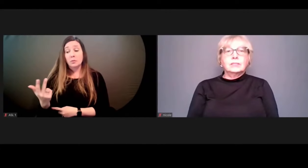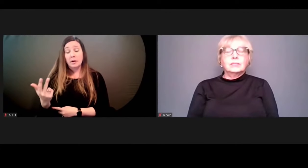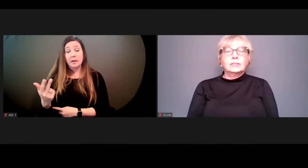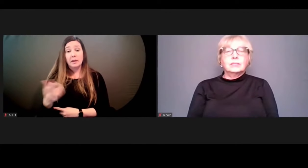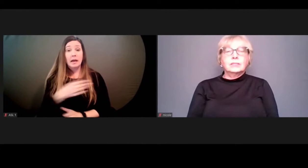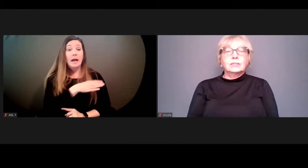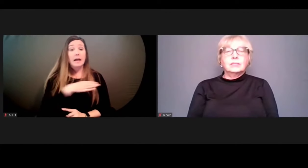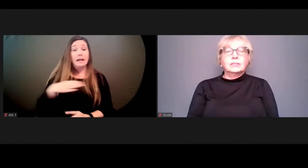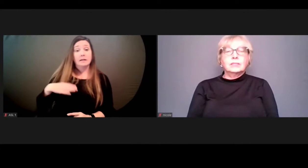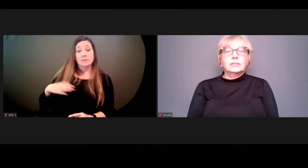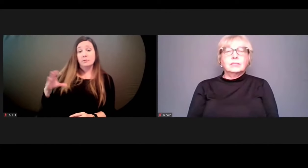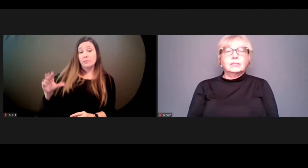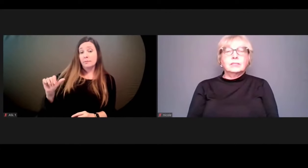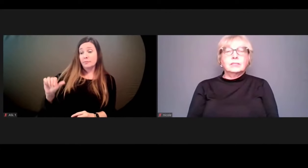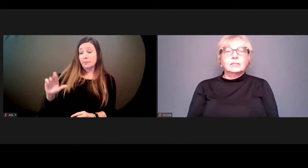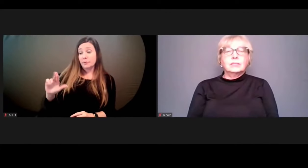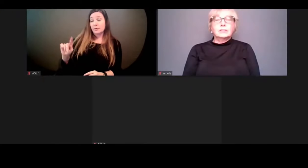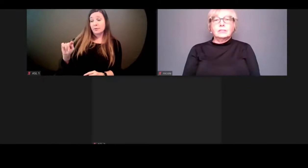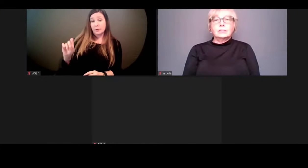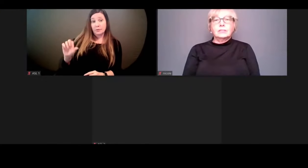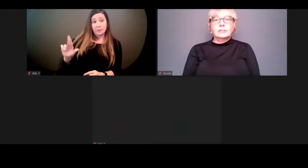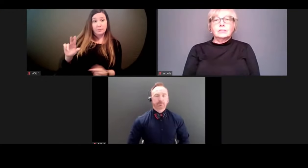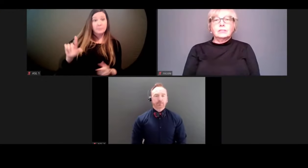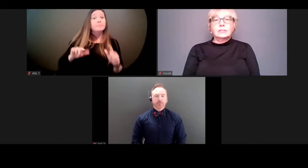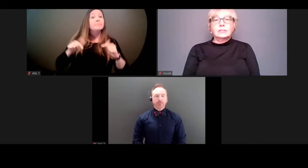Harder. If you have a question.